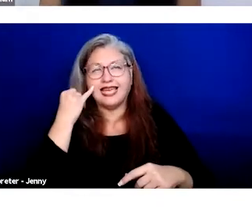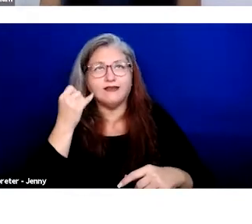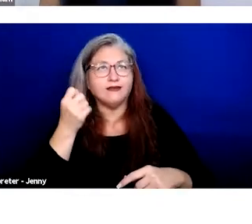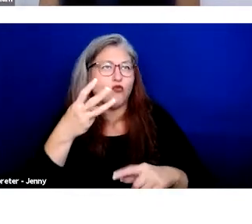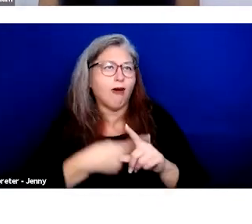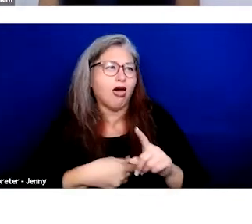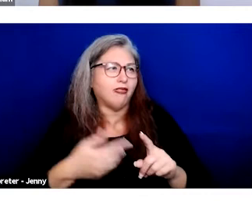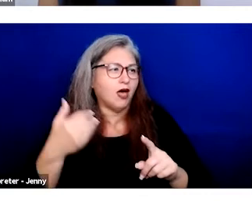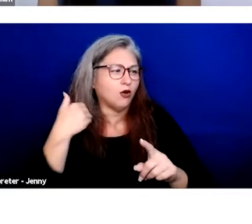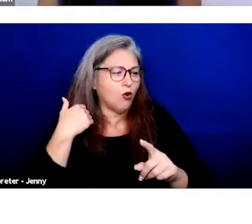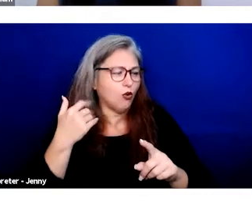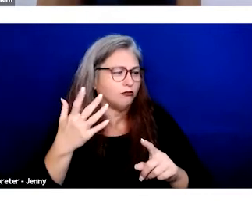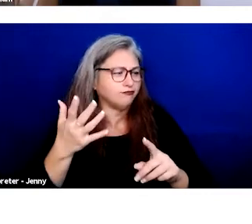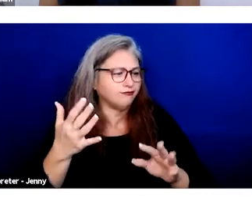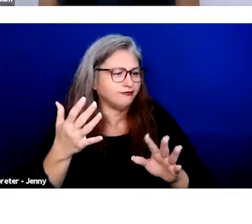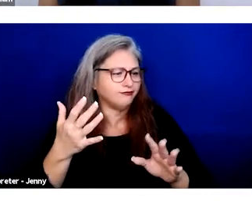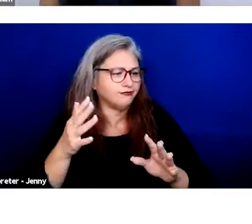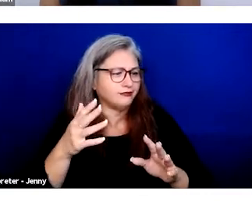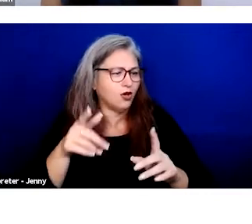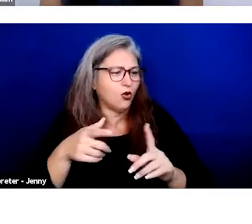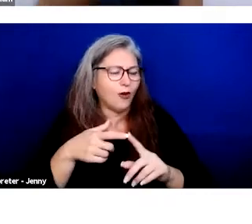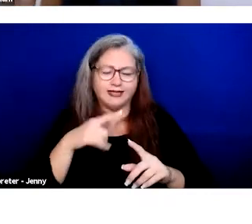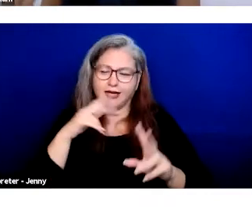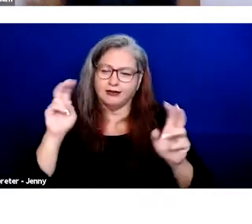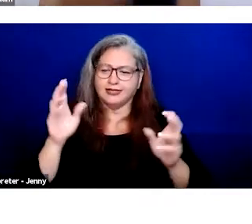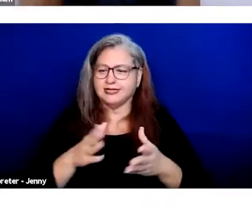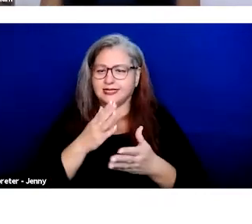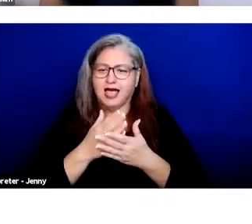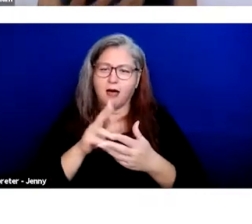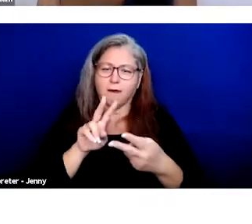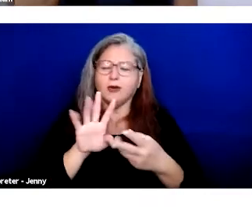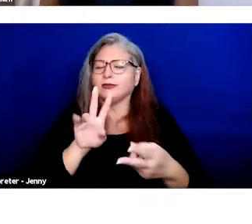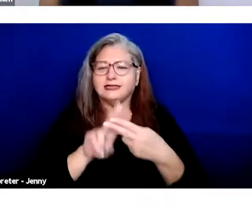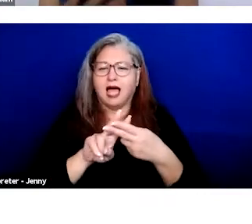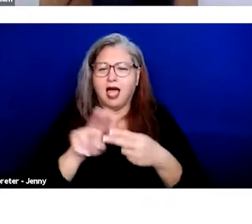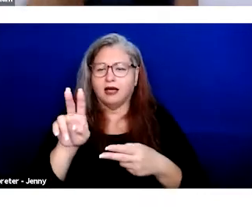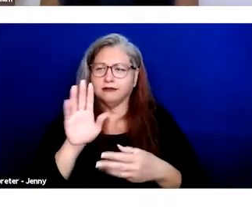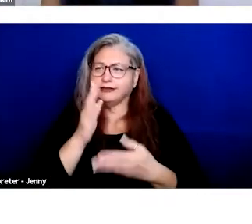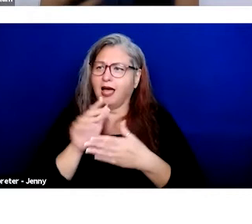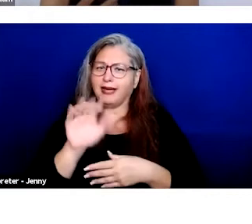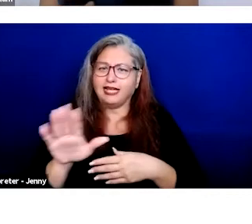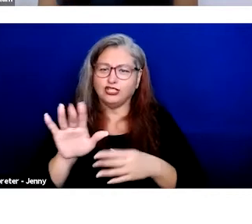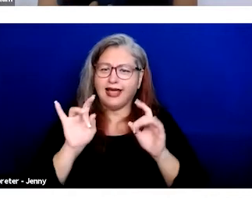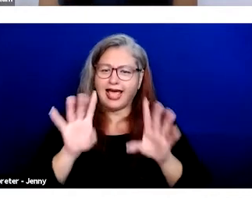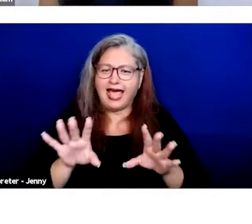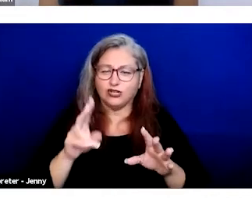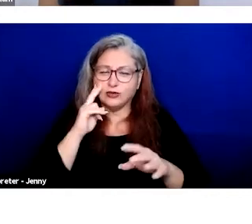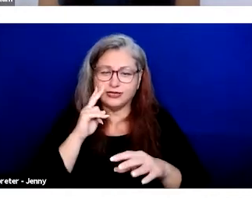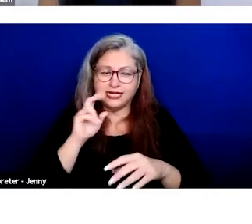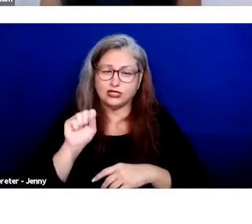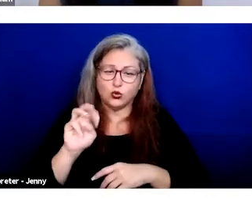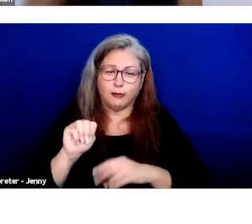ago, when the Stop Asian Hate hashtag was going viral all over social